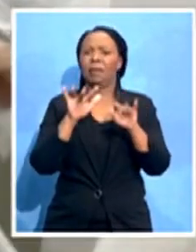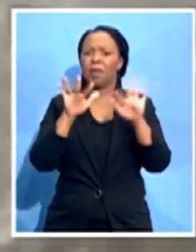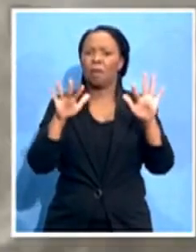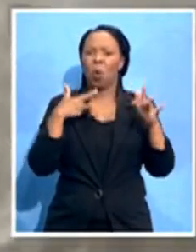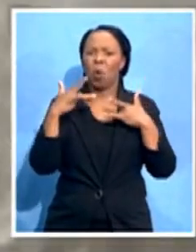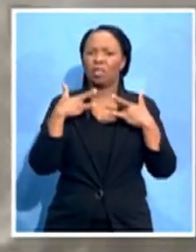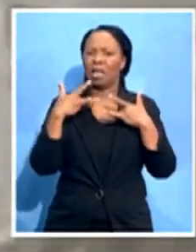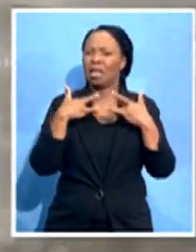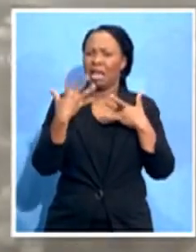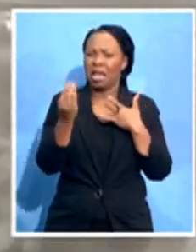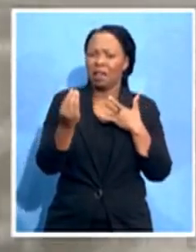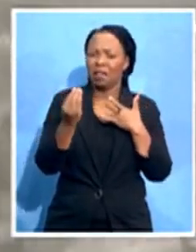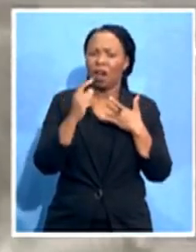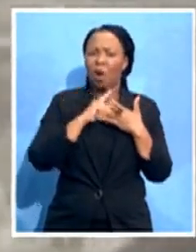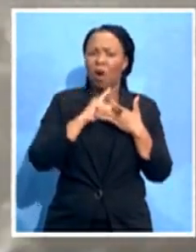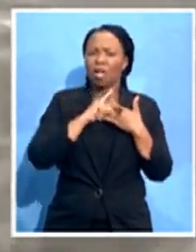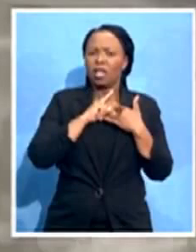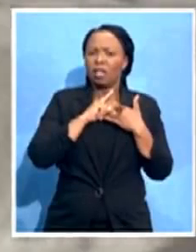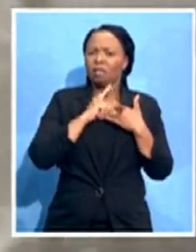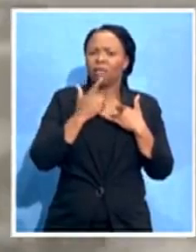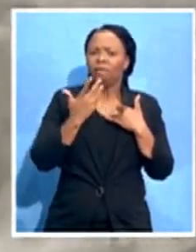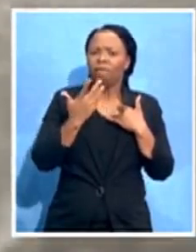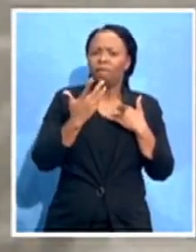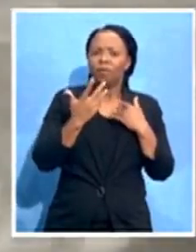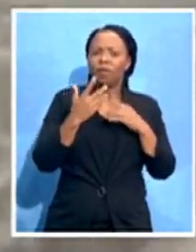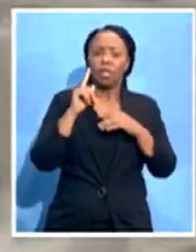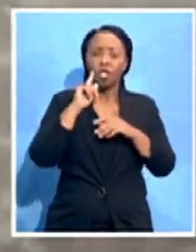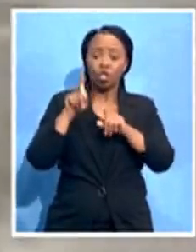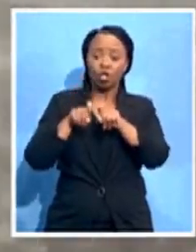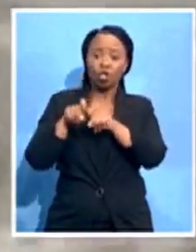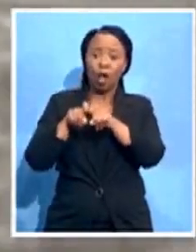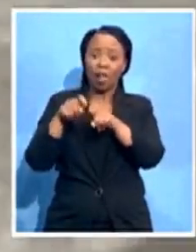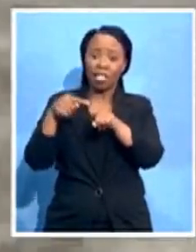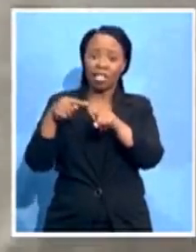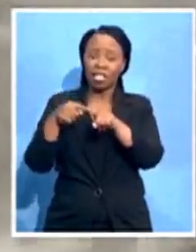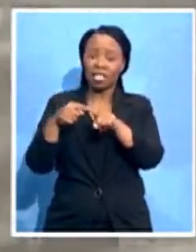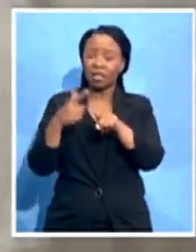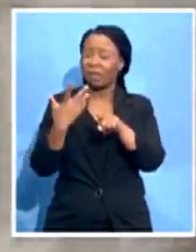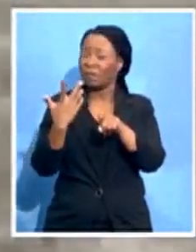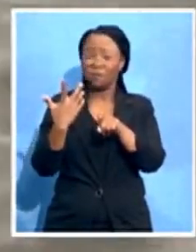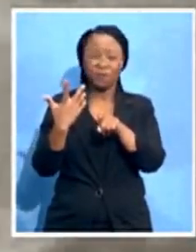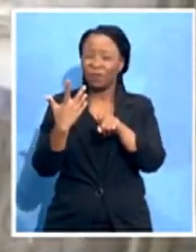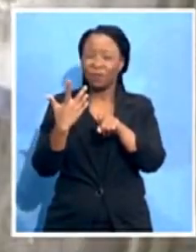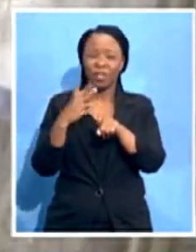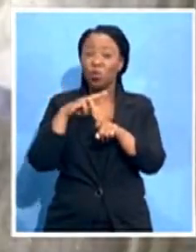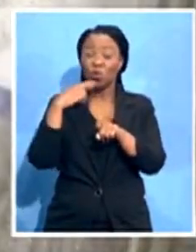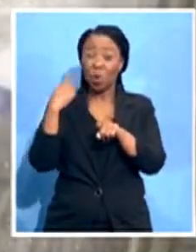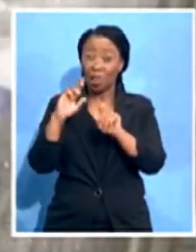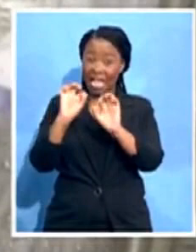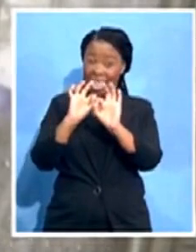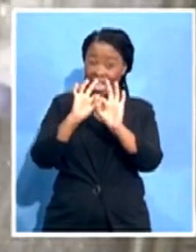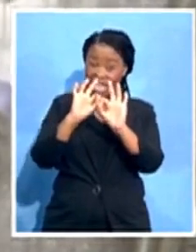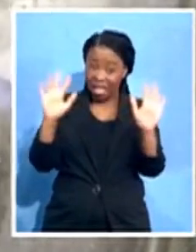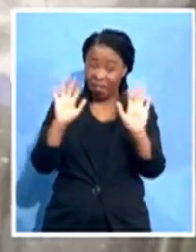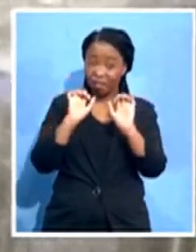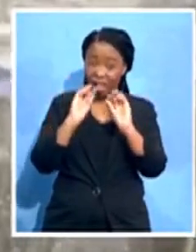the trials were not really clear enough to inform whoever